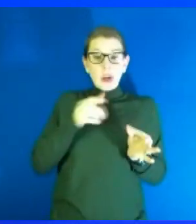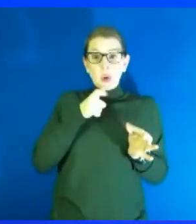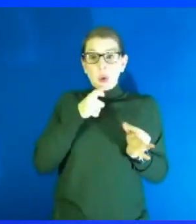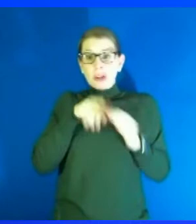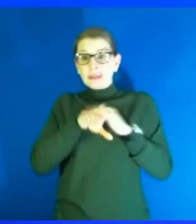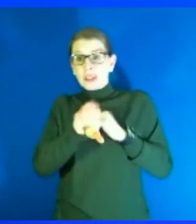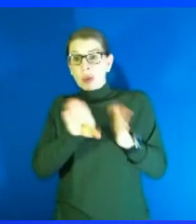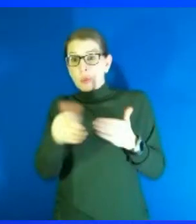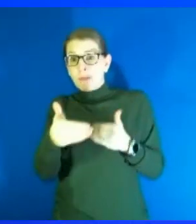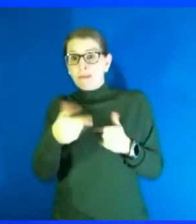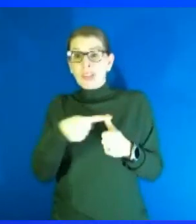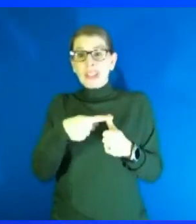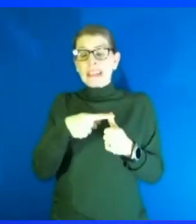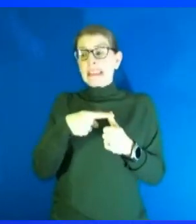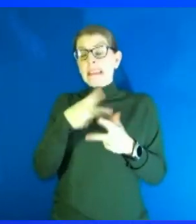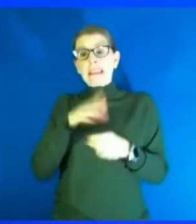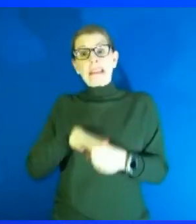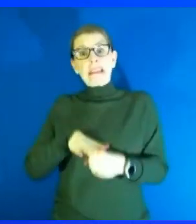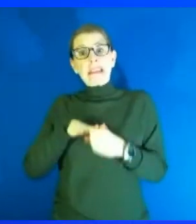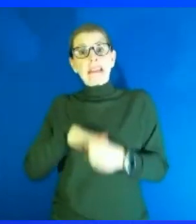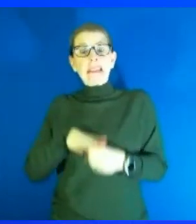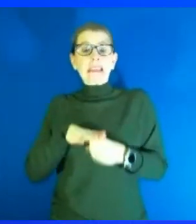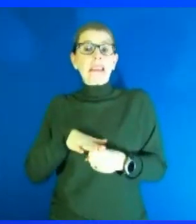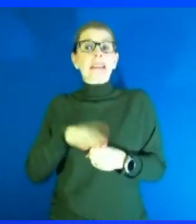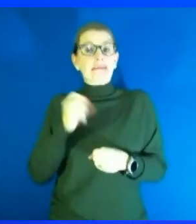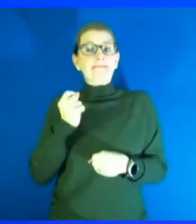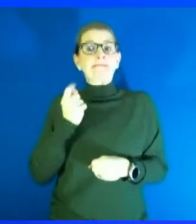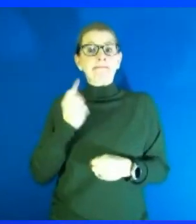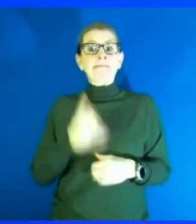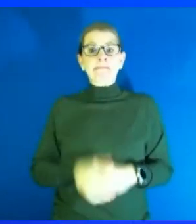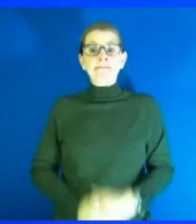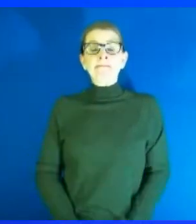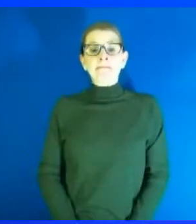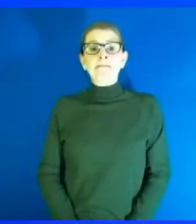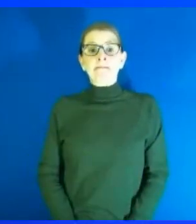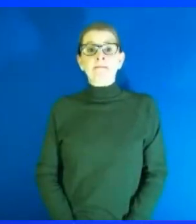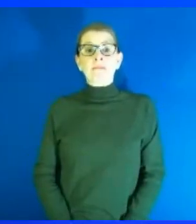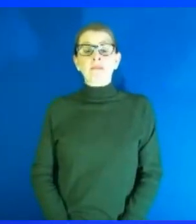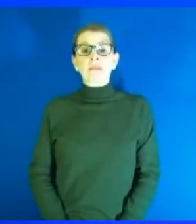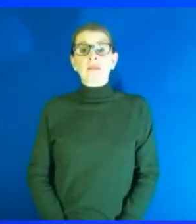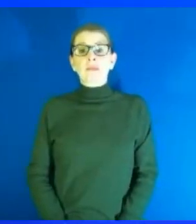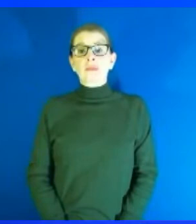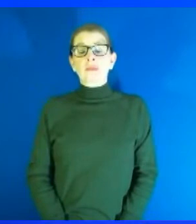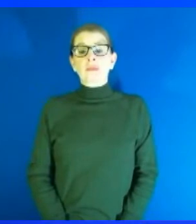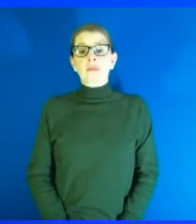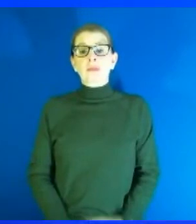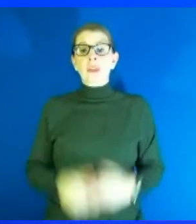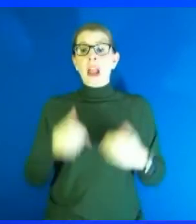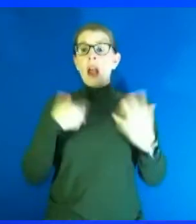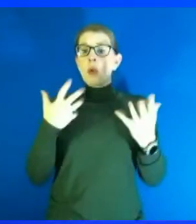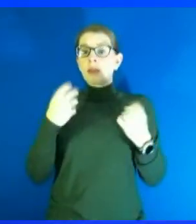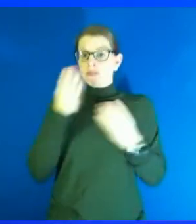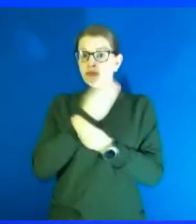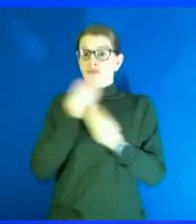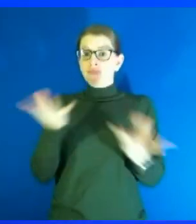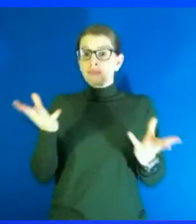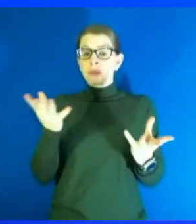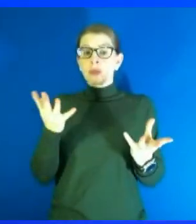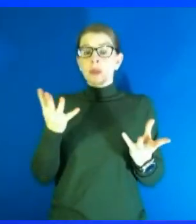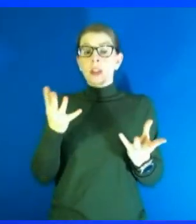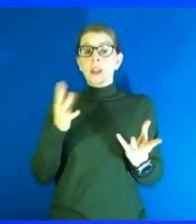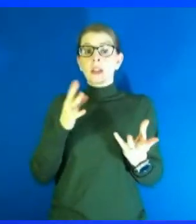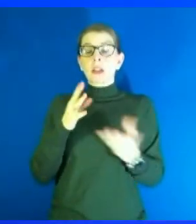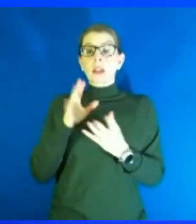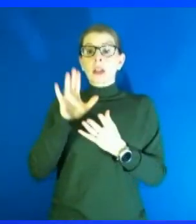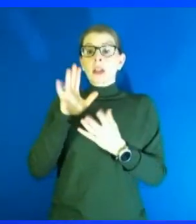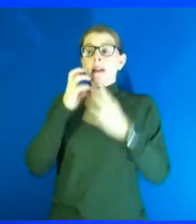first, it can be very stressful sometimes. And so I just want to let everybody know that we have your best interest in mind. We're going to